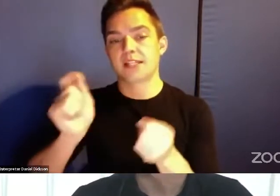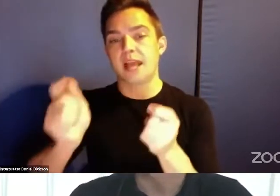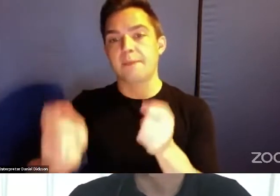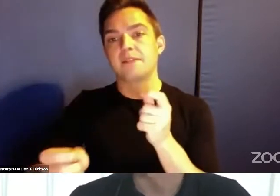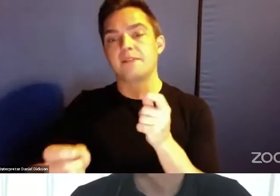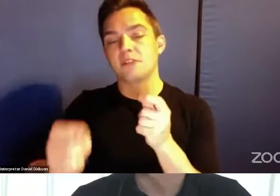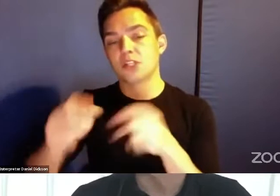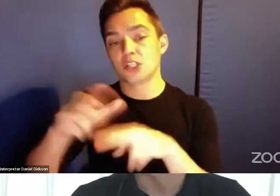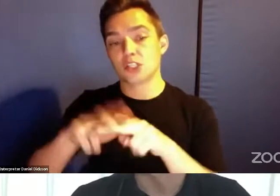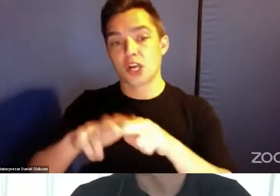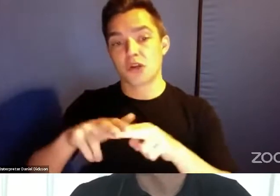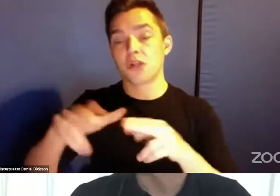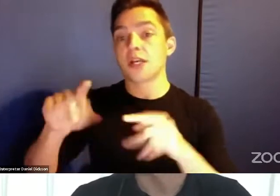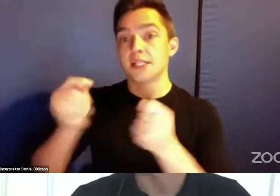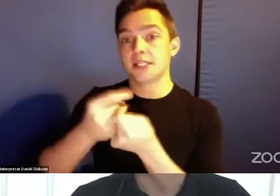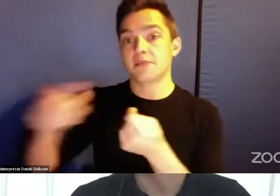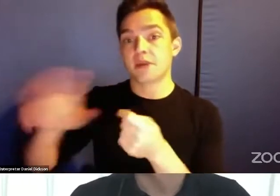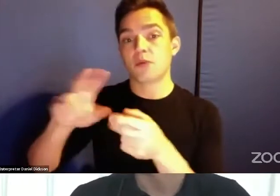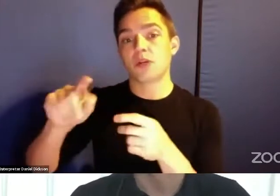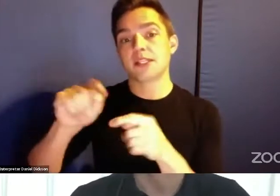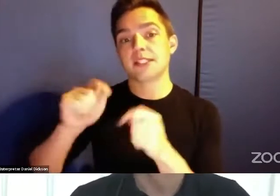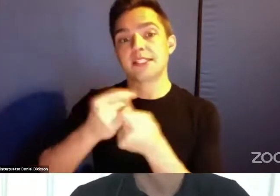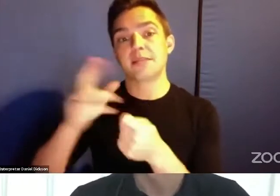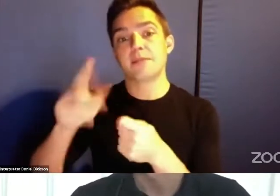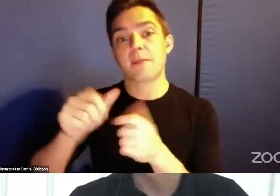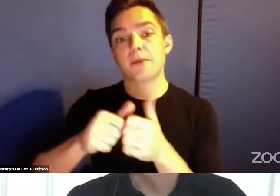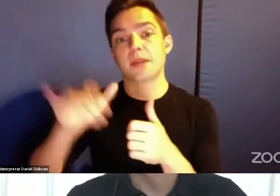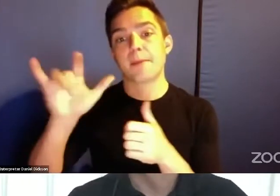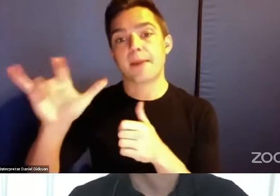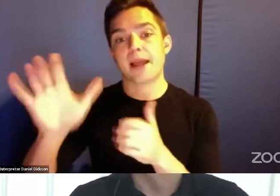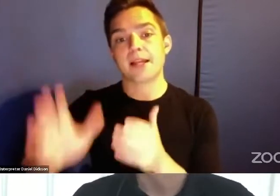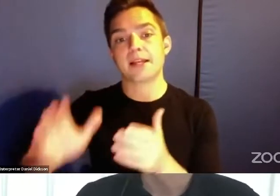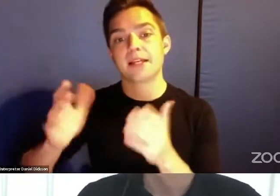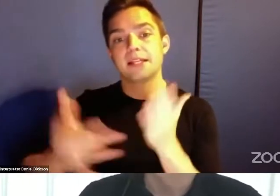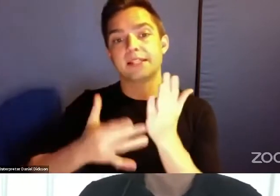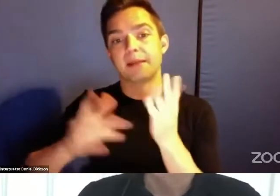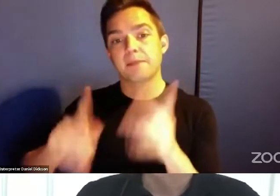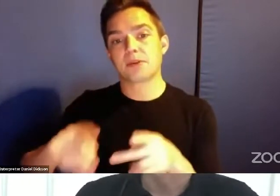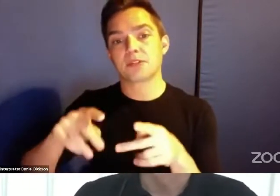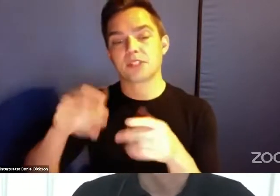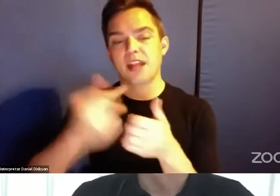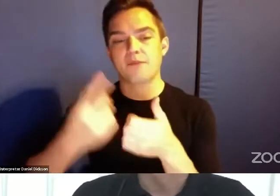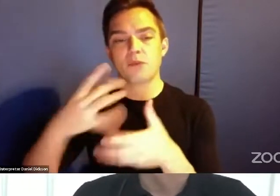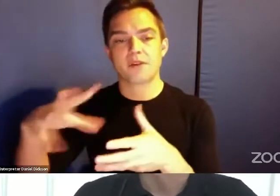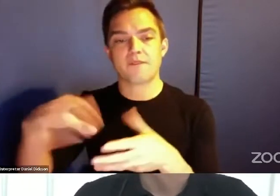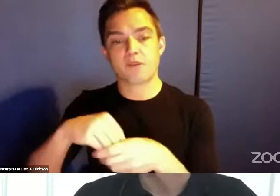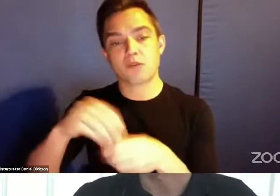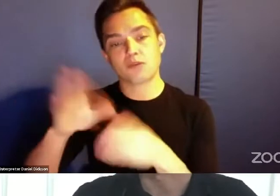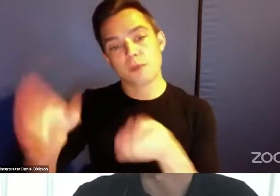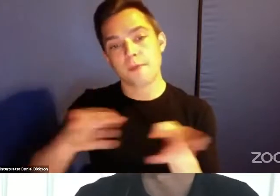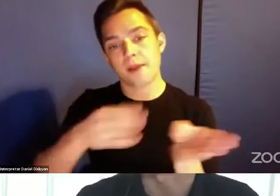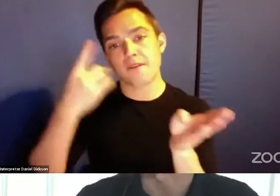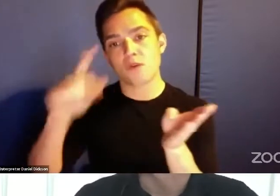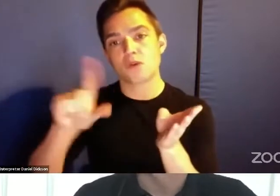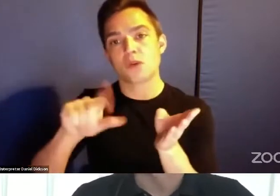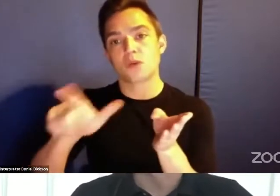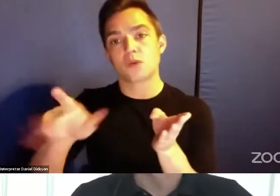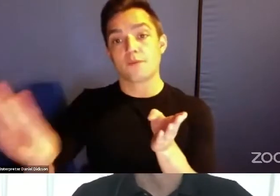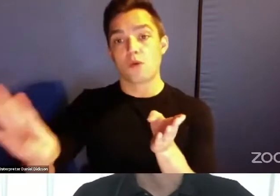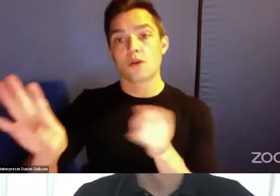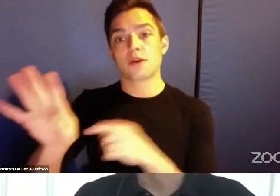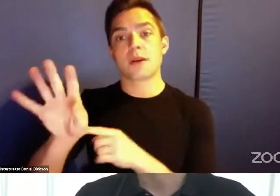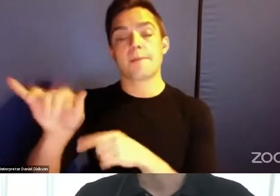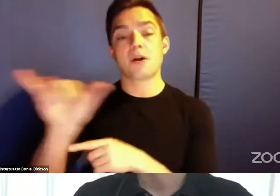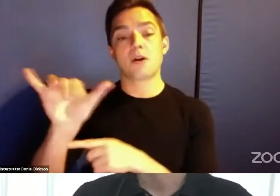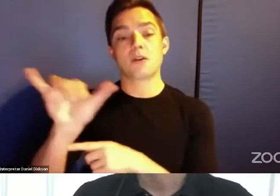team up with the pilot, with the technicians, with everyone involved to prepare for 2024, but also to compete, of